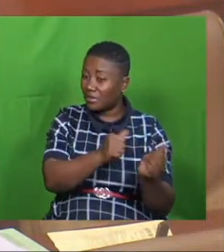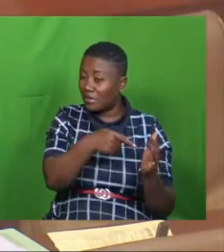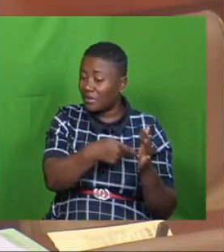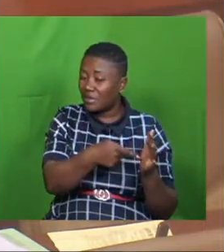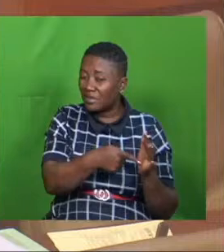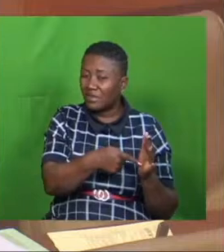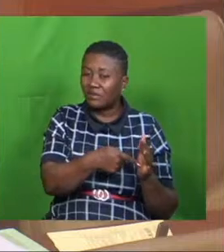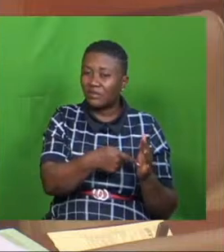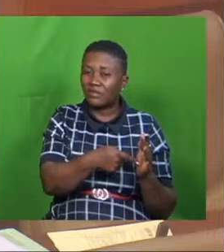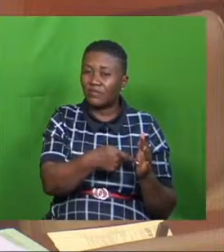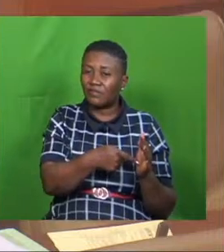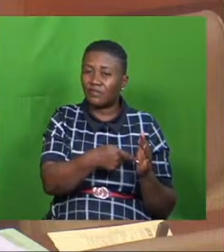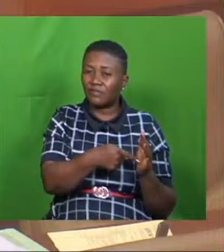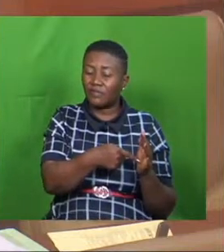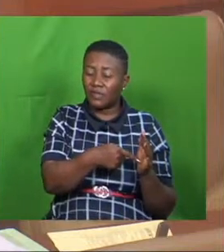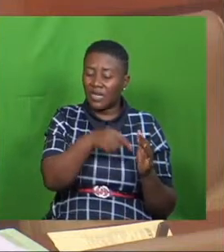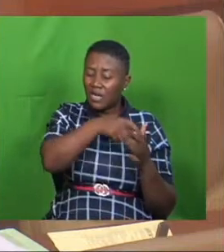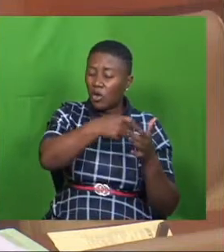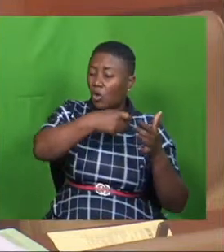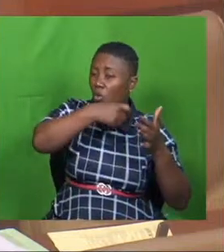Speaker, the tender price